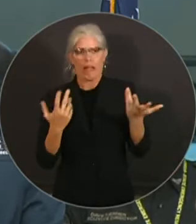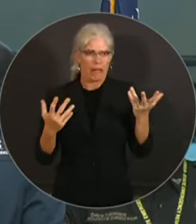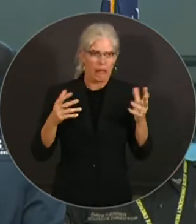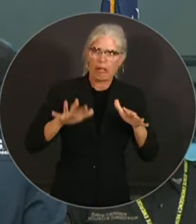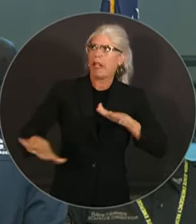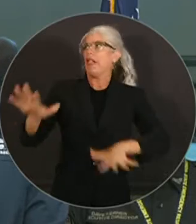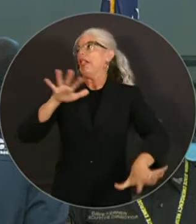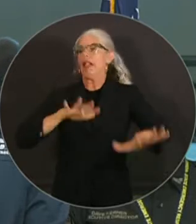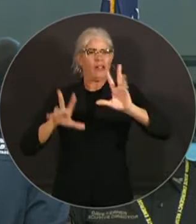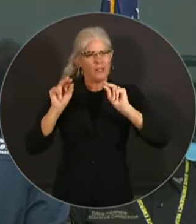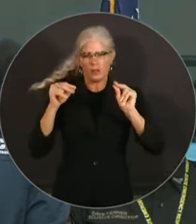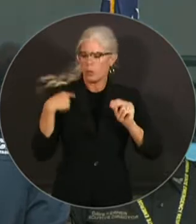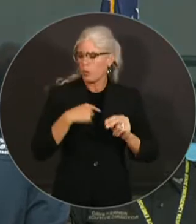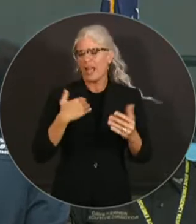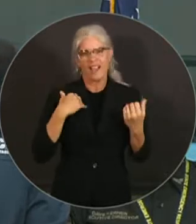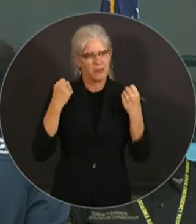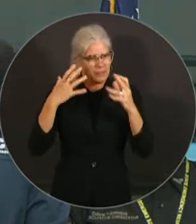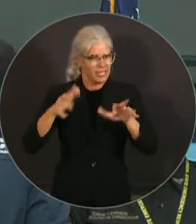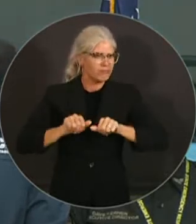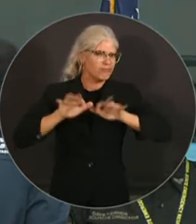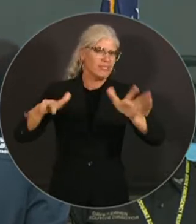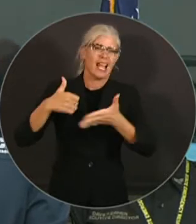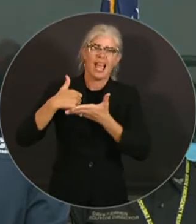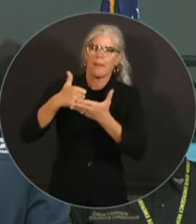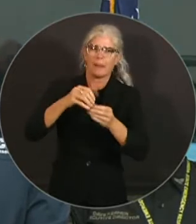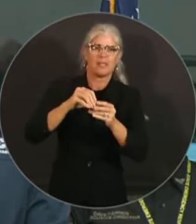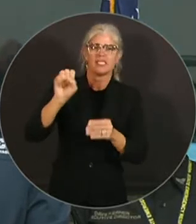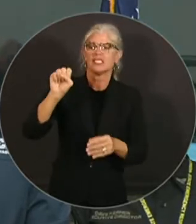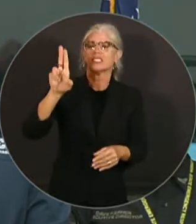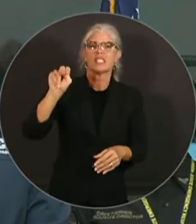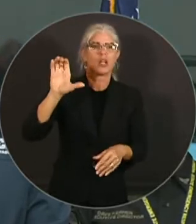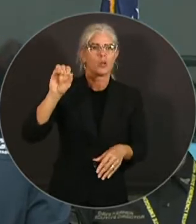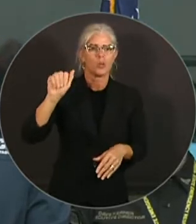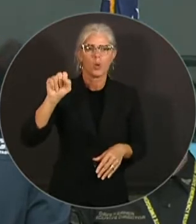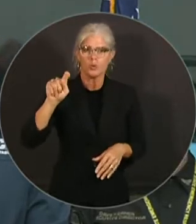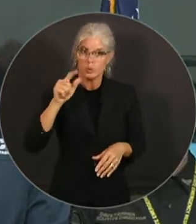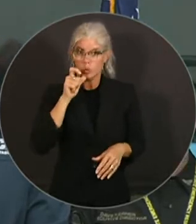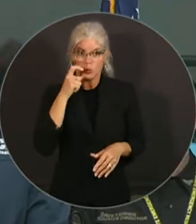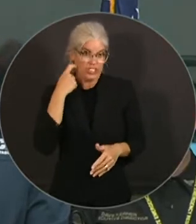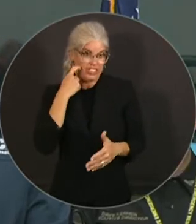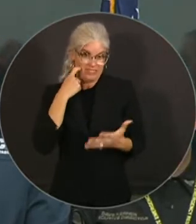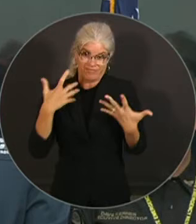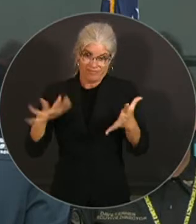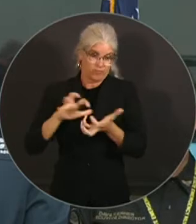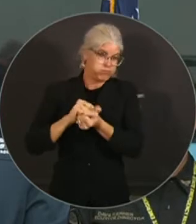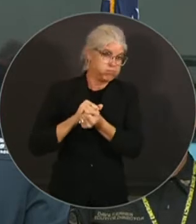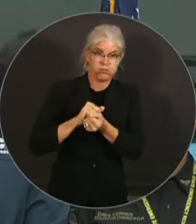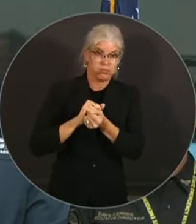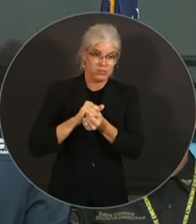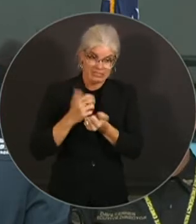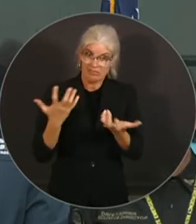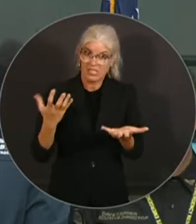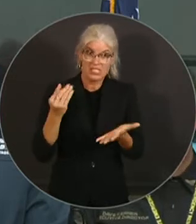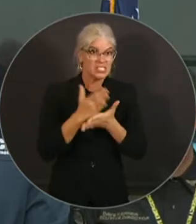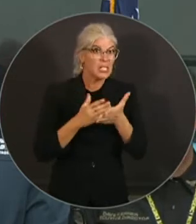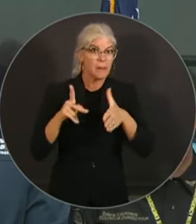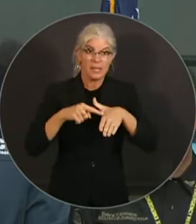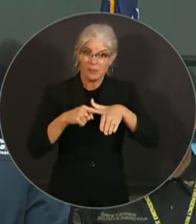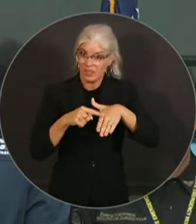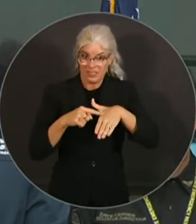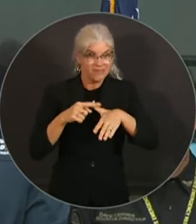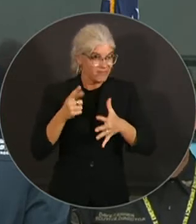have a lot of people in the Suncoast who just had damage and some people lost their homes. We